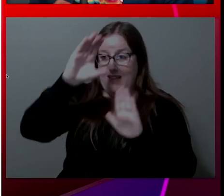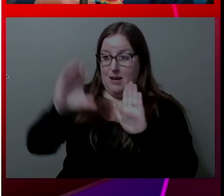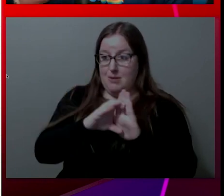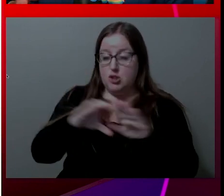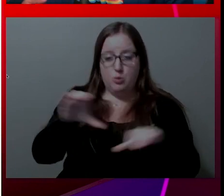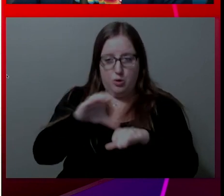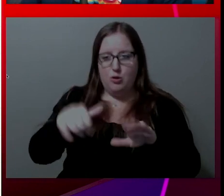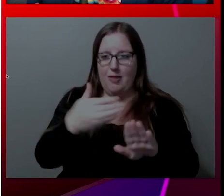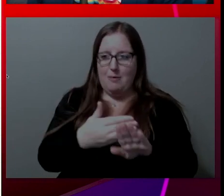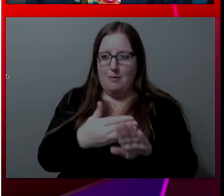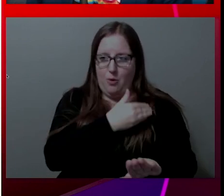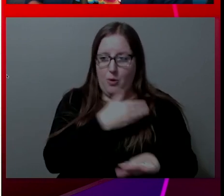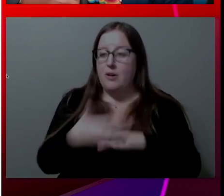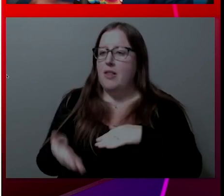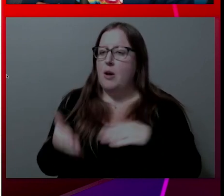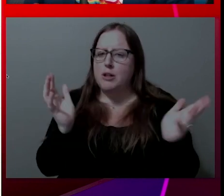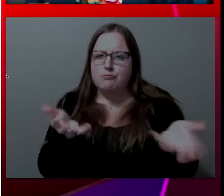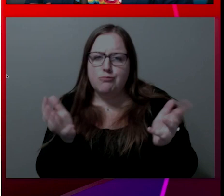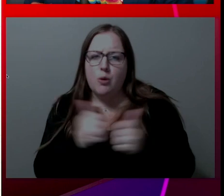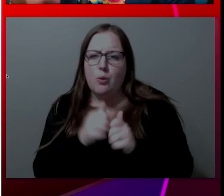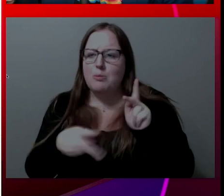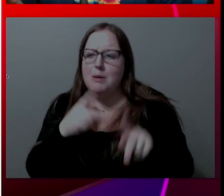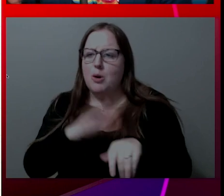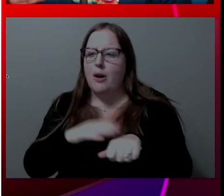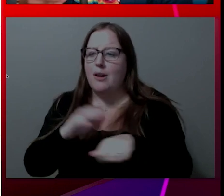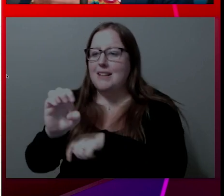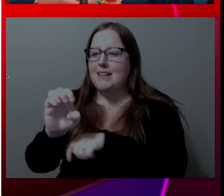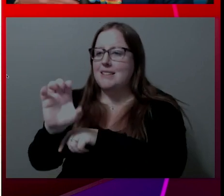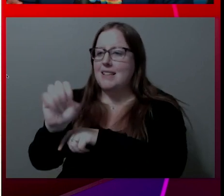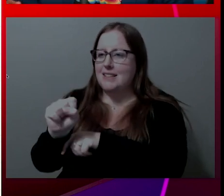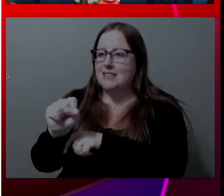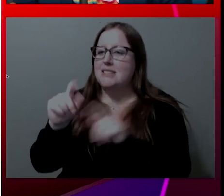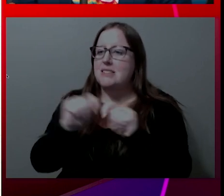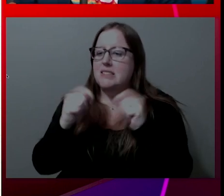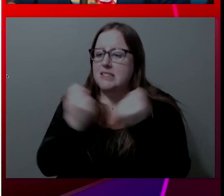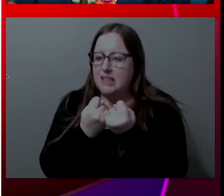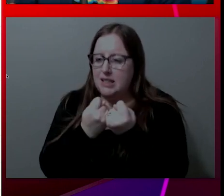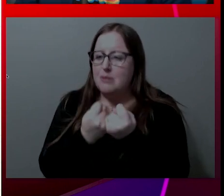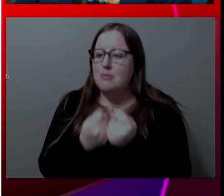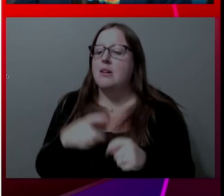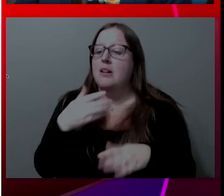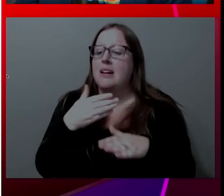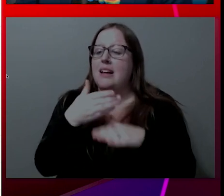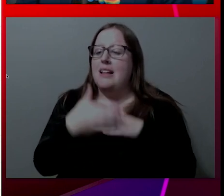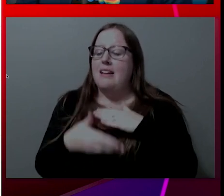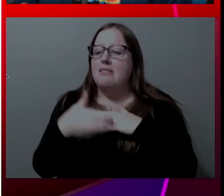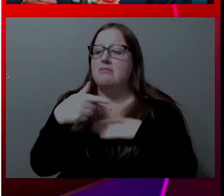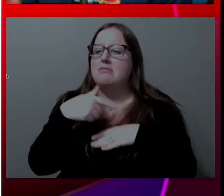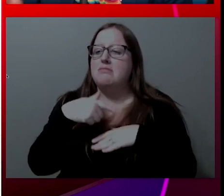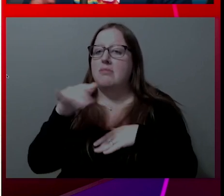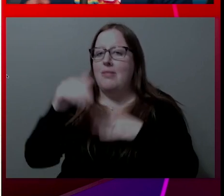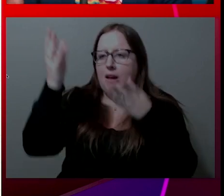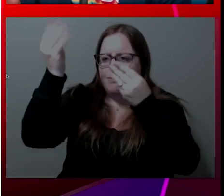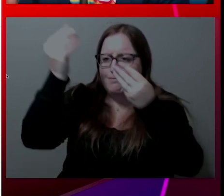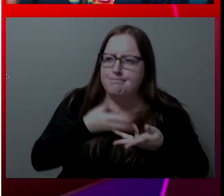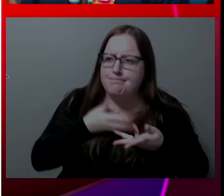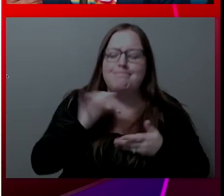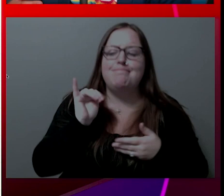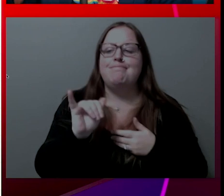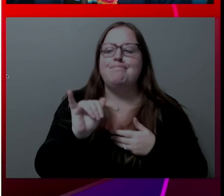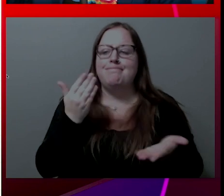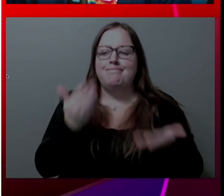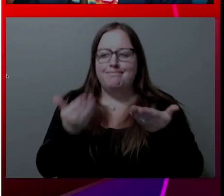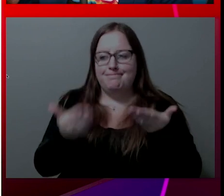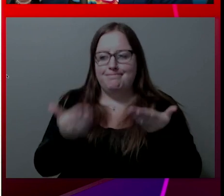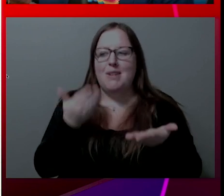initially, and then we spoke to people on the ECS team. Yeah. Thanks to our account team, they were able to put us in touch with the ECS team, and they told us, hey, this might work better. And